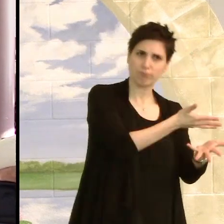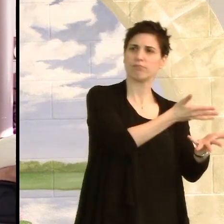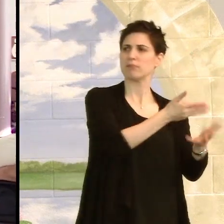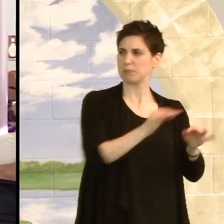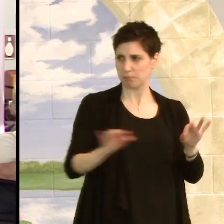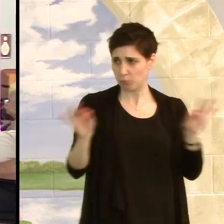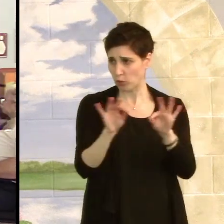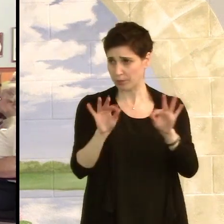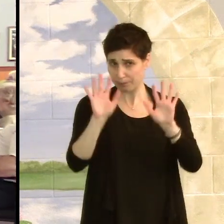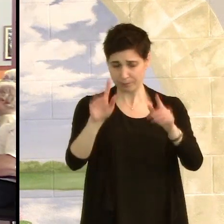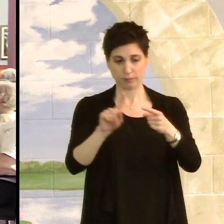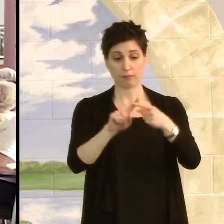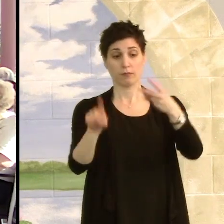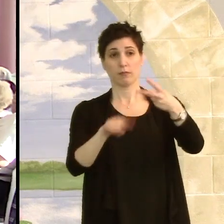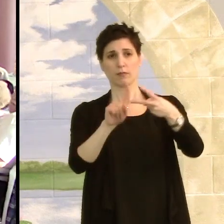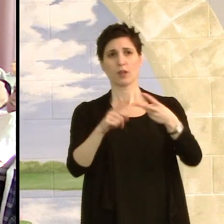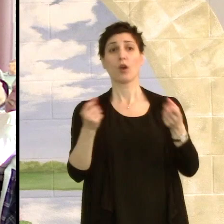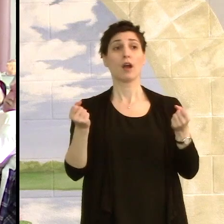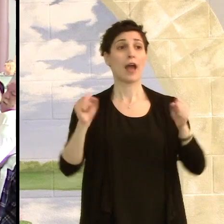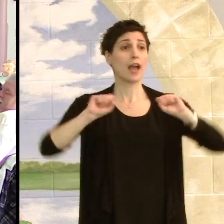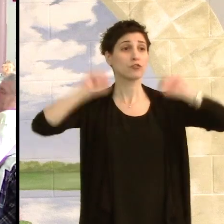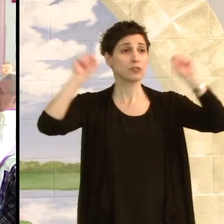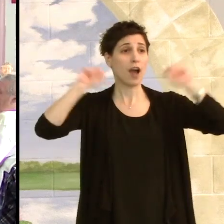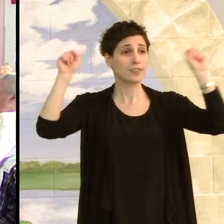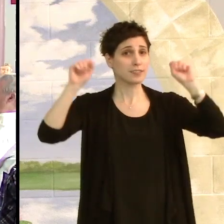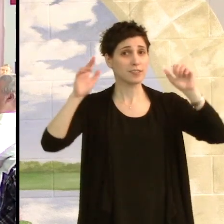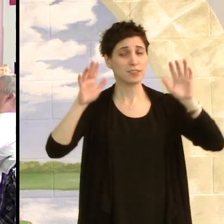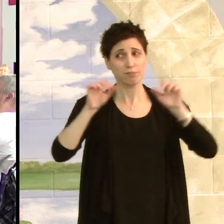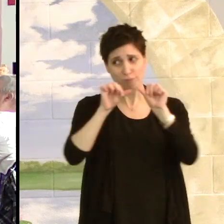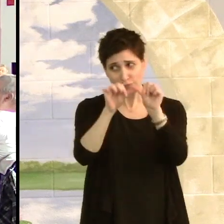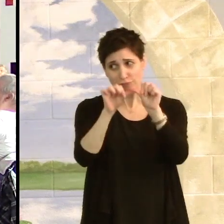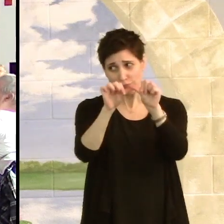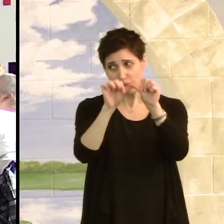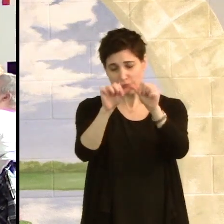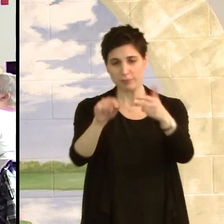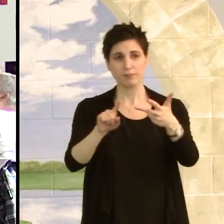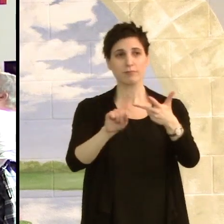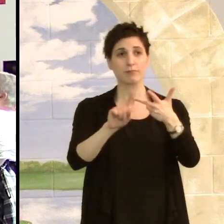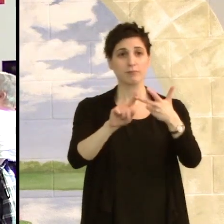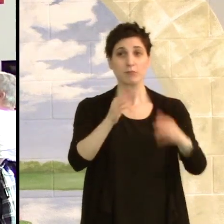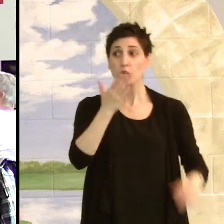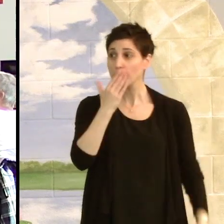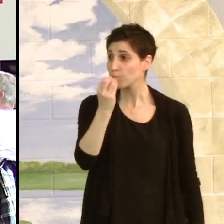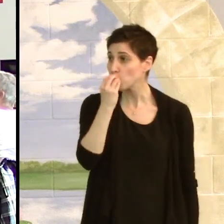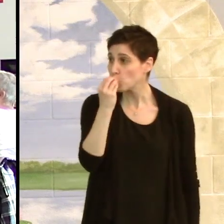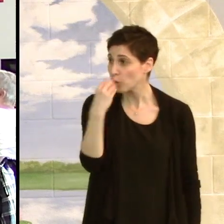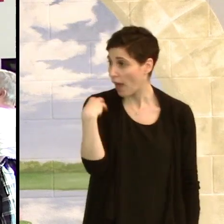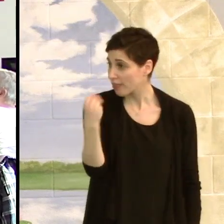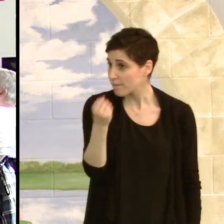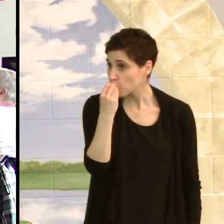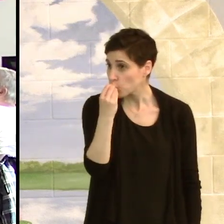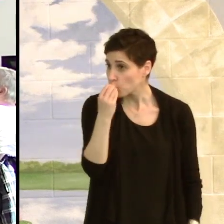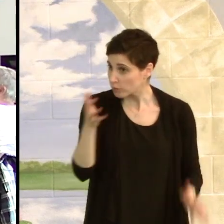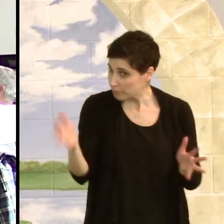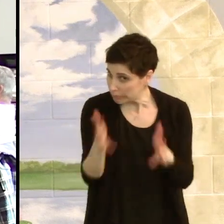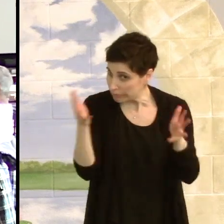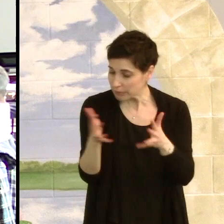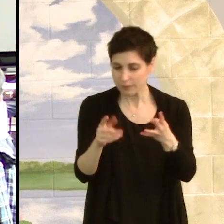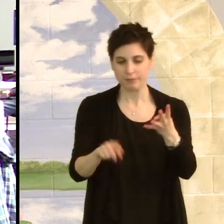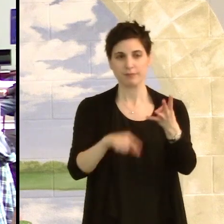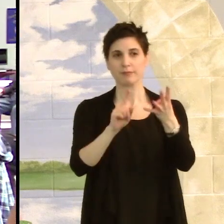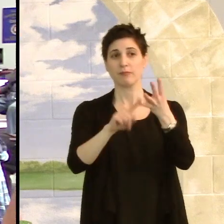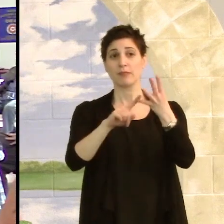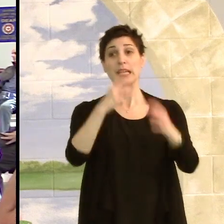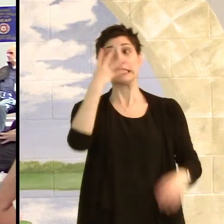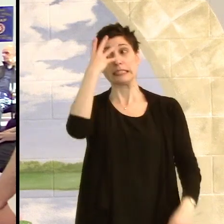Exercise regularly, where possible. Eat well. Get enough sleep, which I